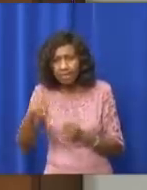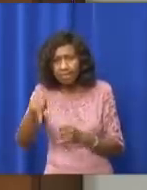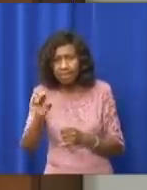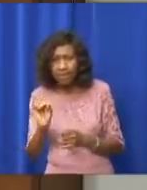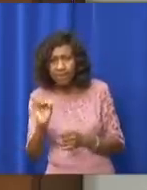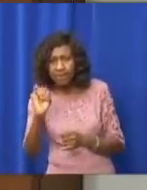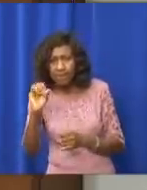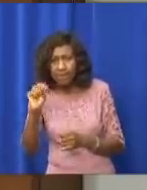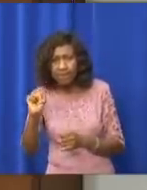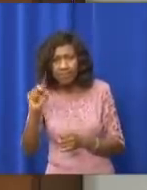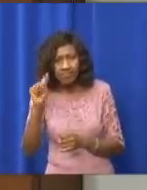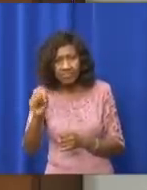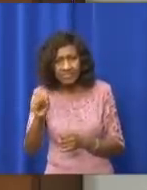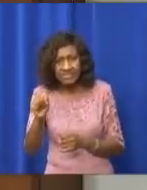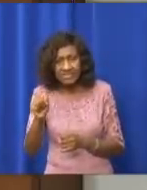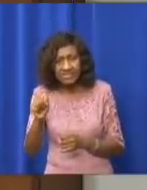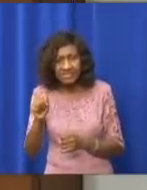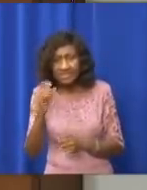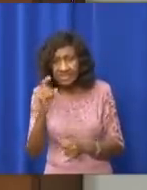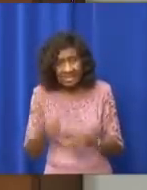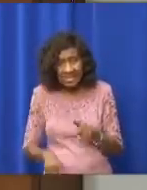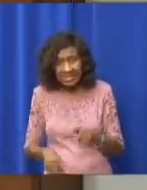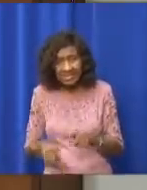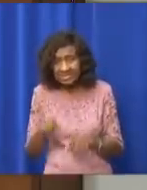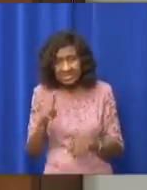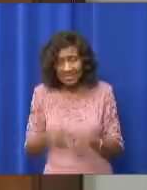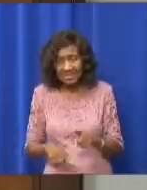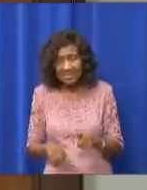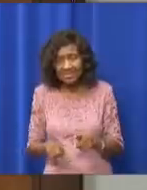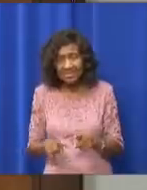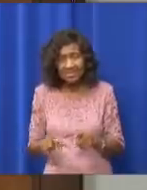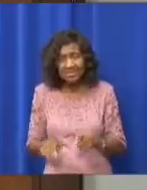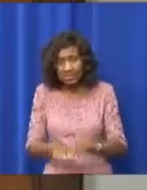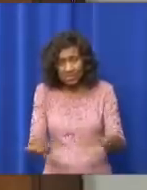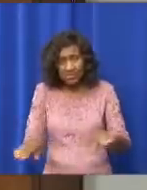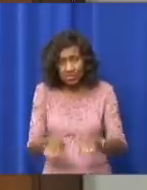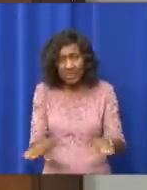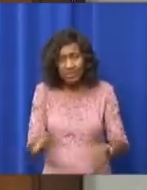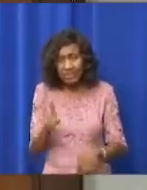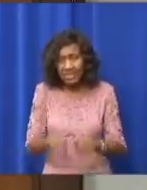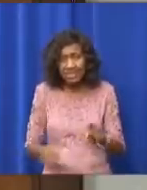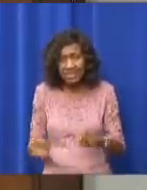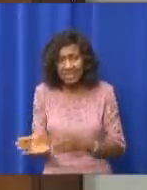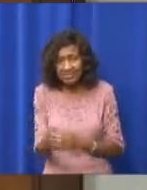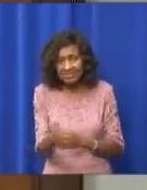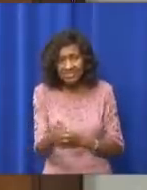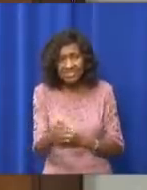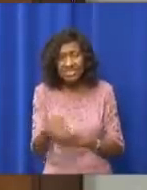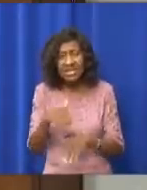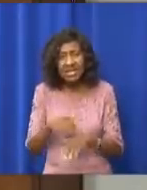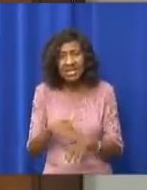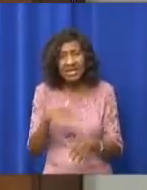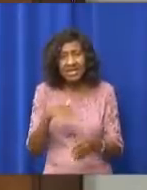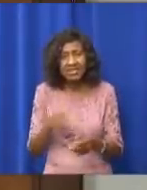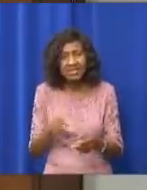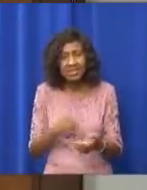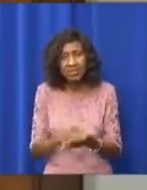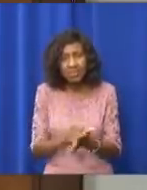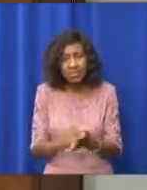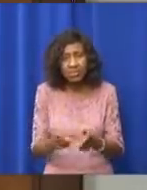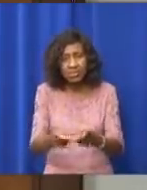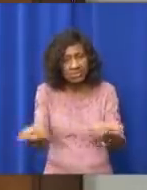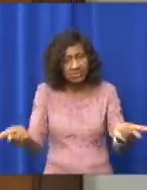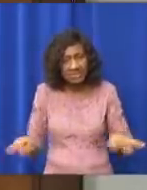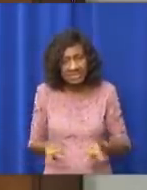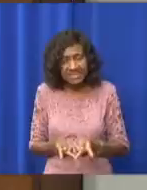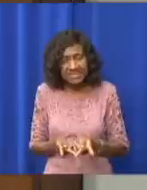boat, exercise on the beach, fish or swim, or carry out any activities in any of those mentioned areas. This does